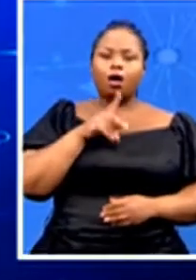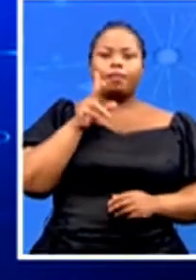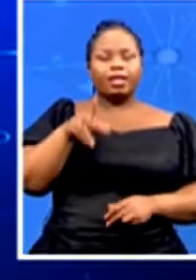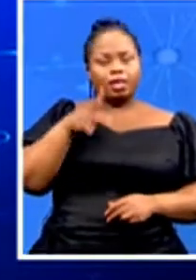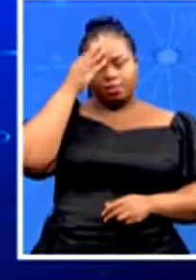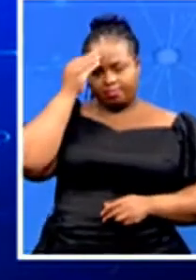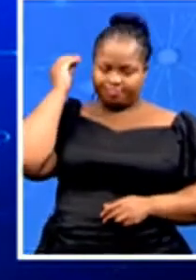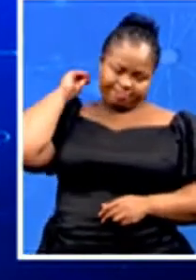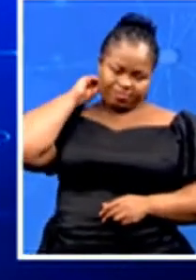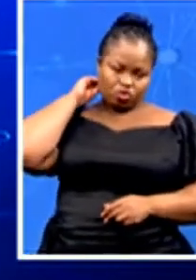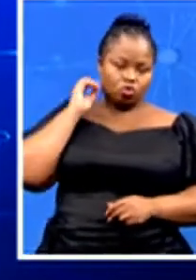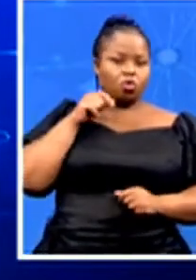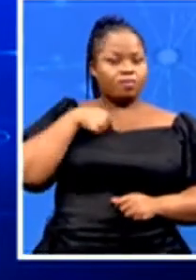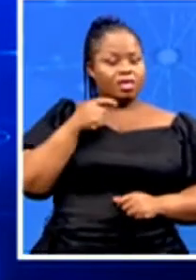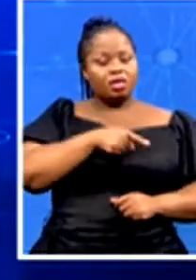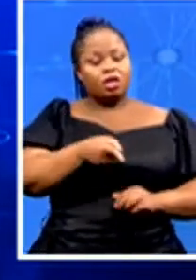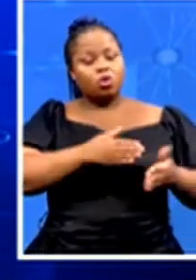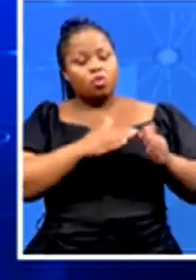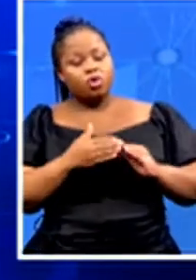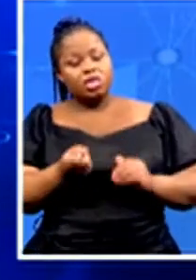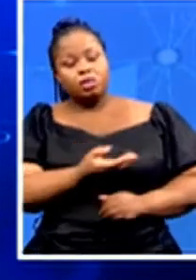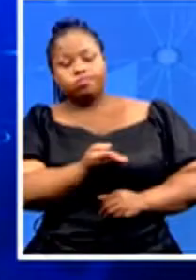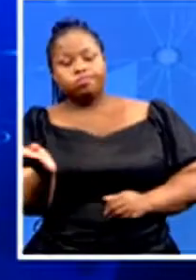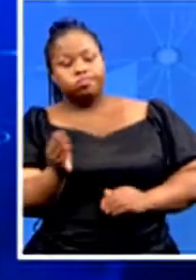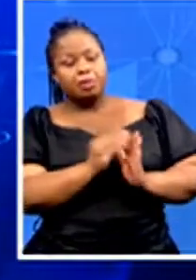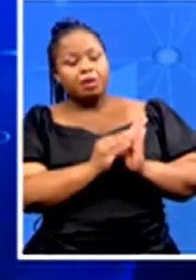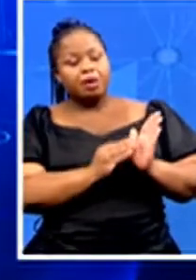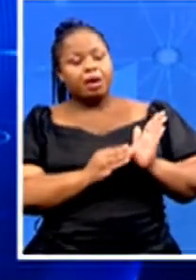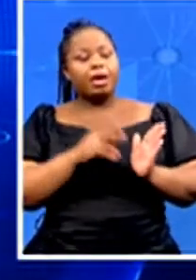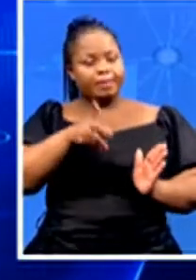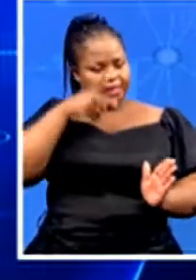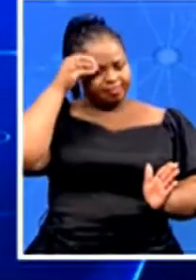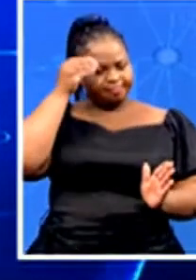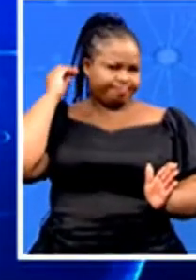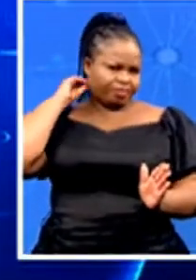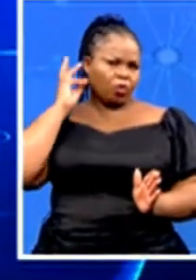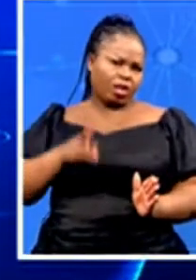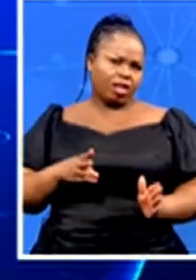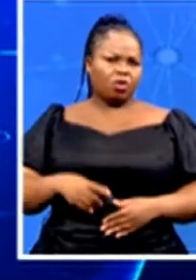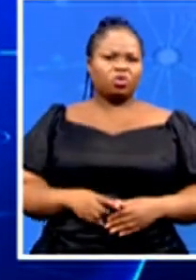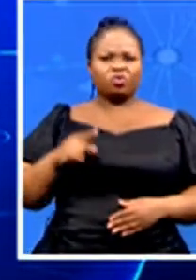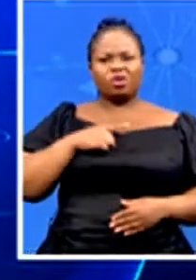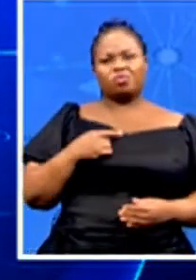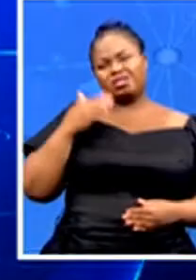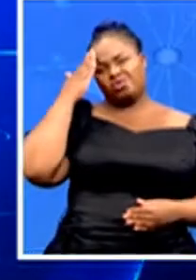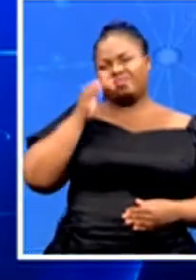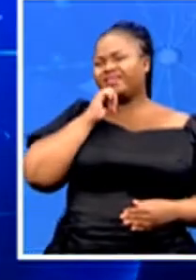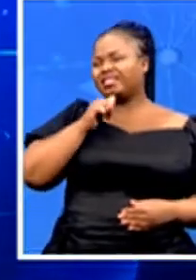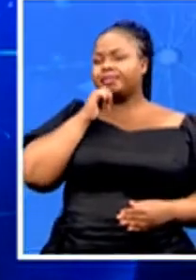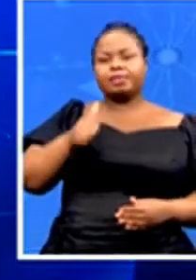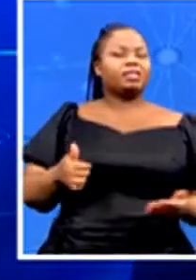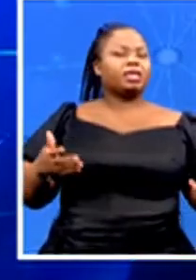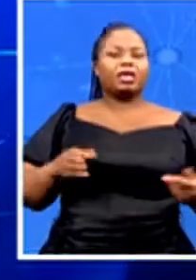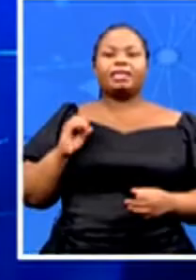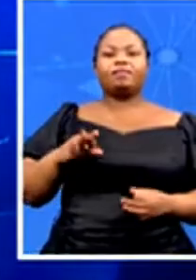participation when my points are not going to be even considered? There may be yes or no. It doesn't matter. It doesn't matter. It doesn't have to be a yes every